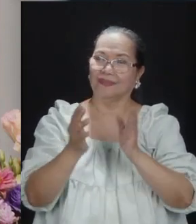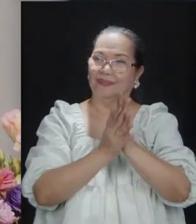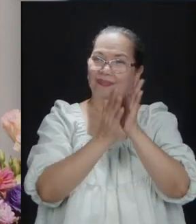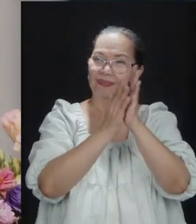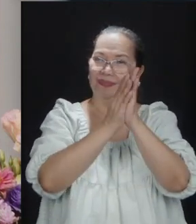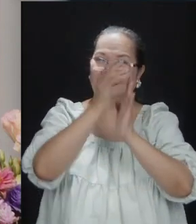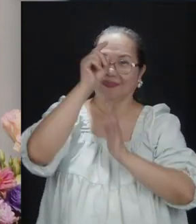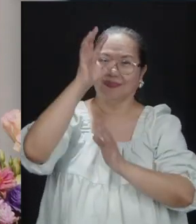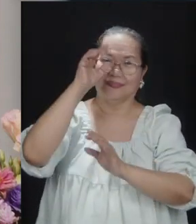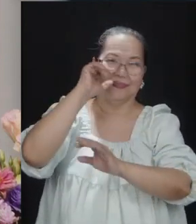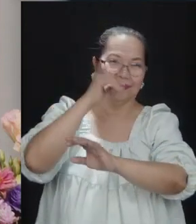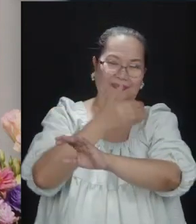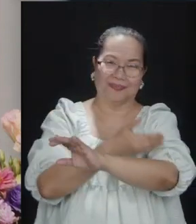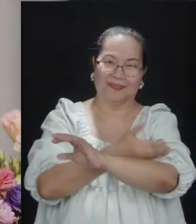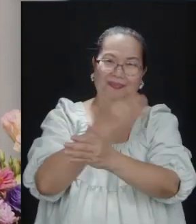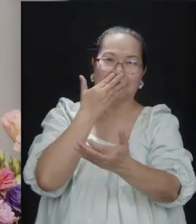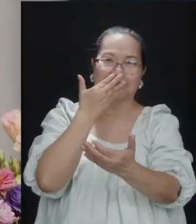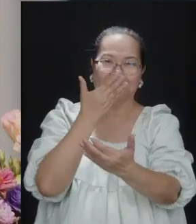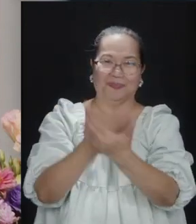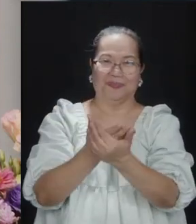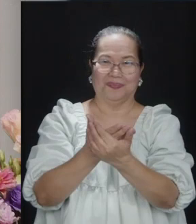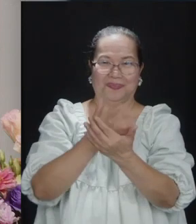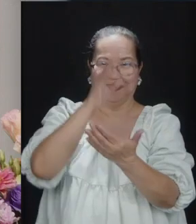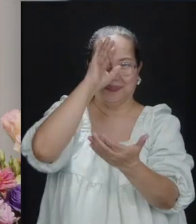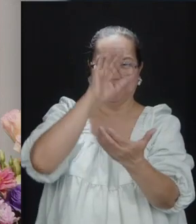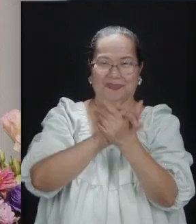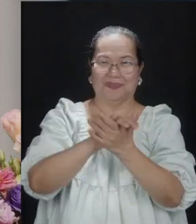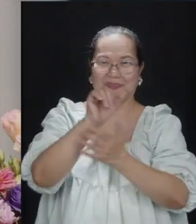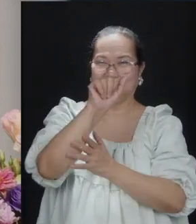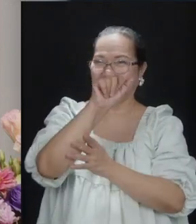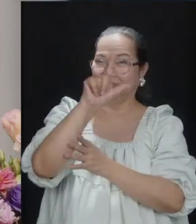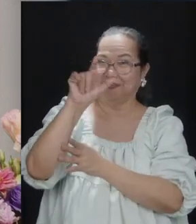God that my daughter married a good husband in Allen.